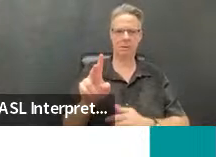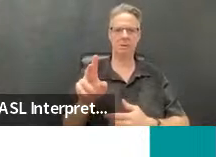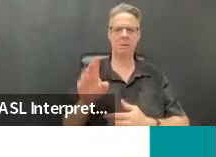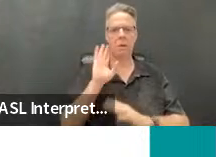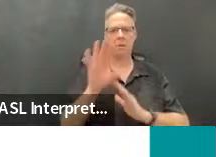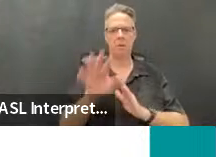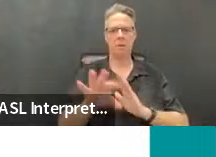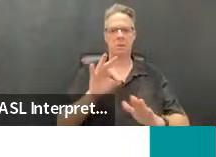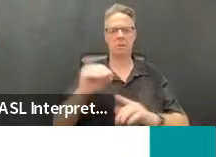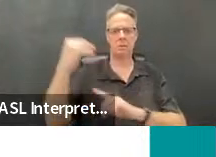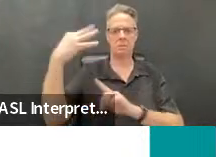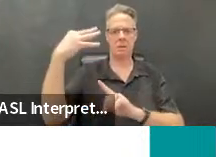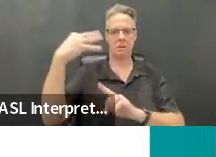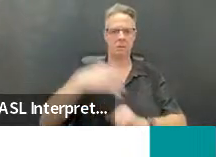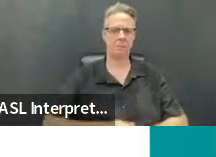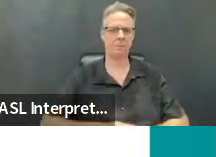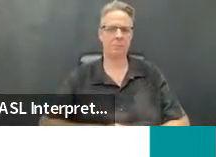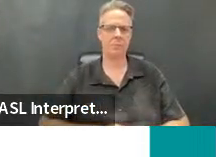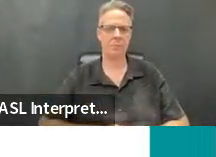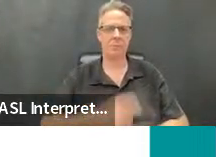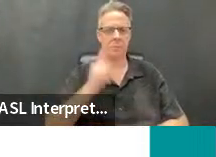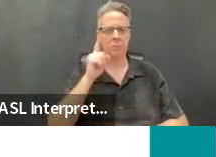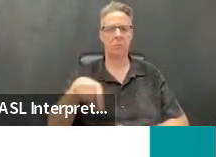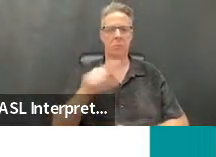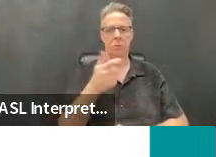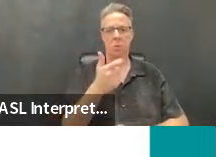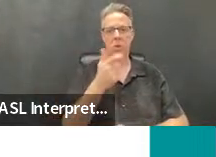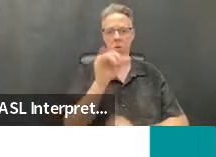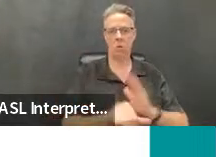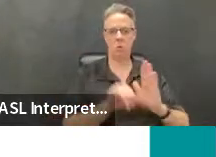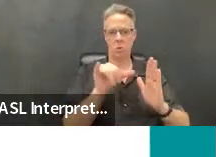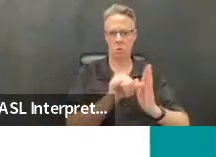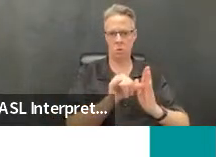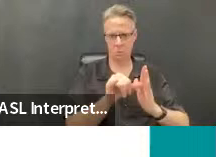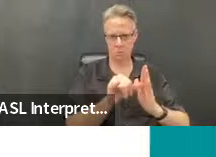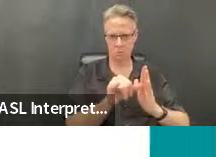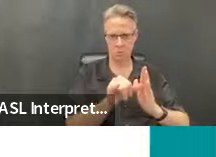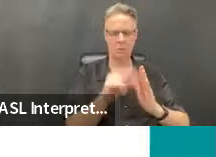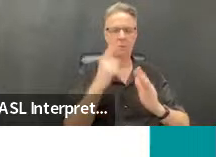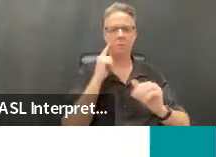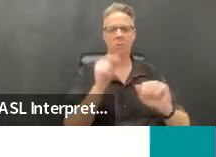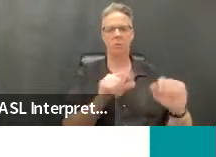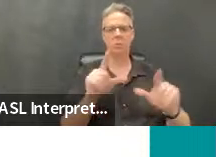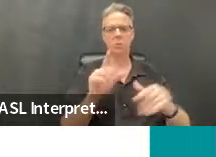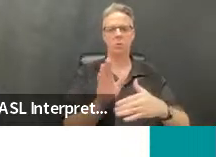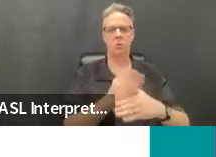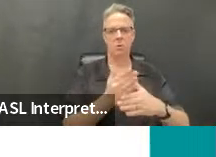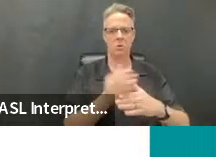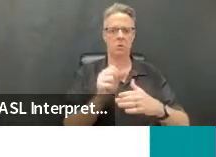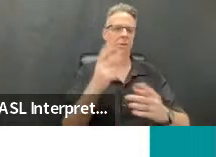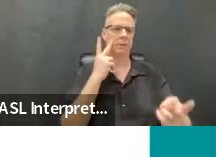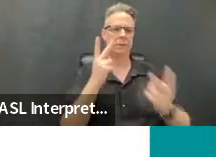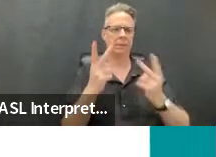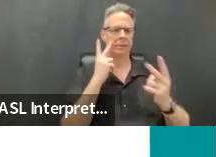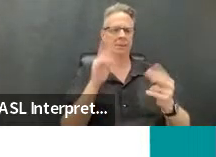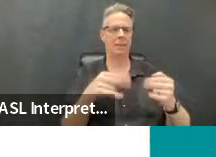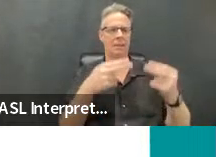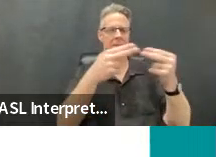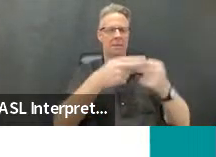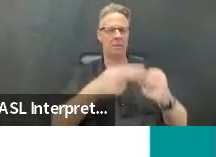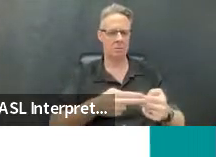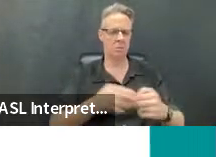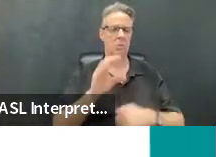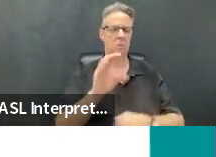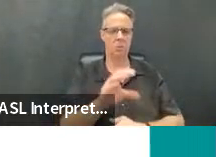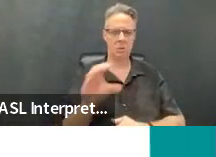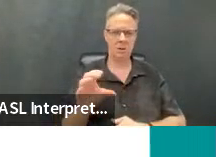select Spotlight Video. For those watching on YouTube, when we screen share, you will be able to see the slideshow, closed